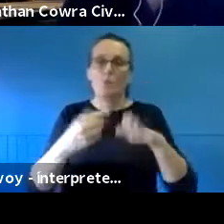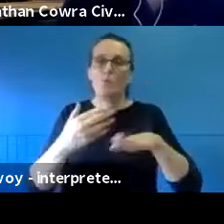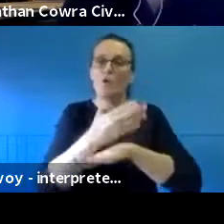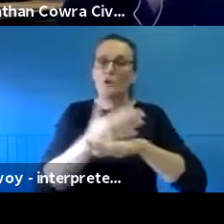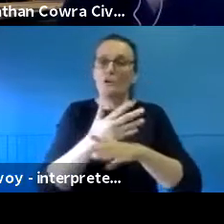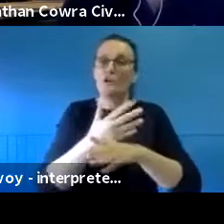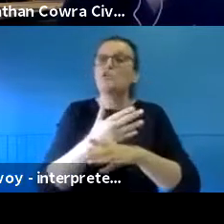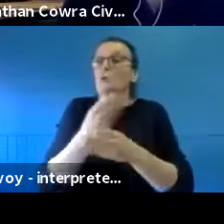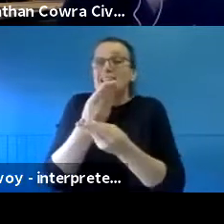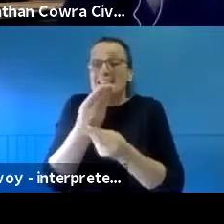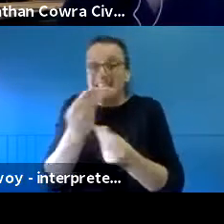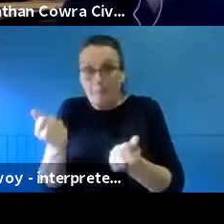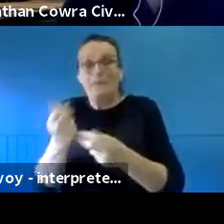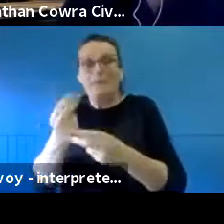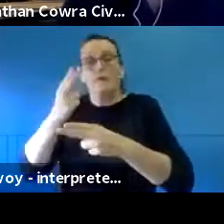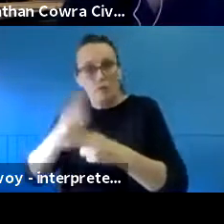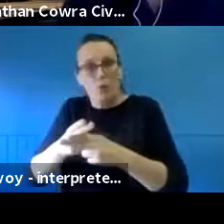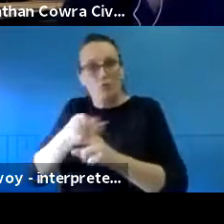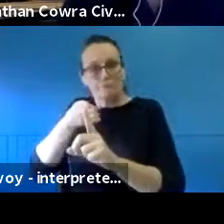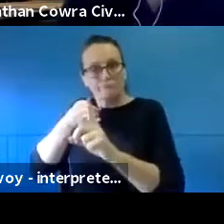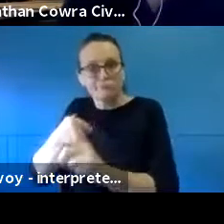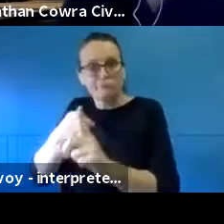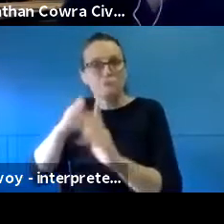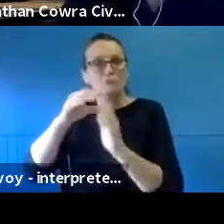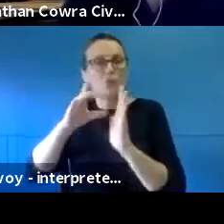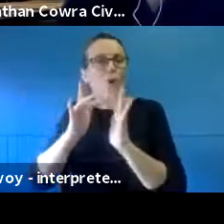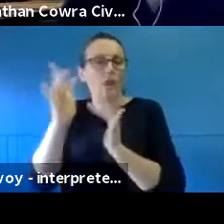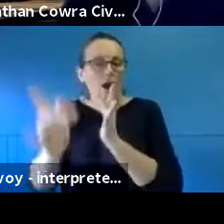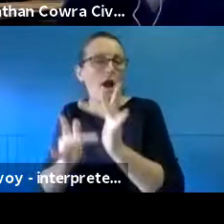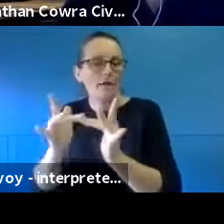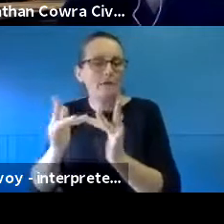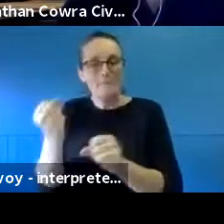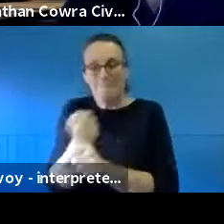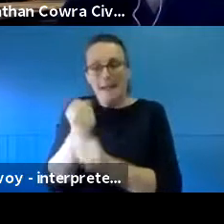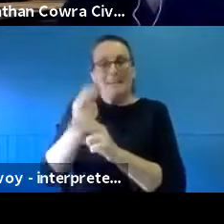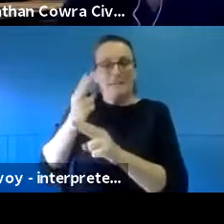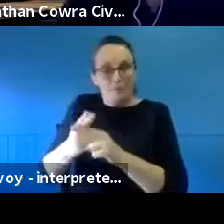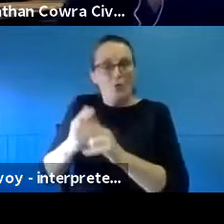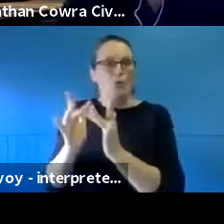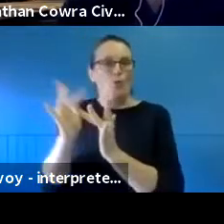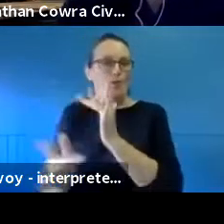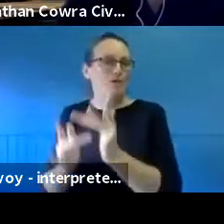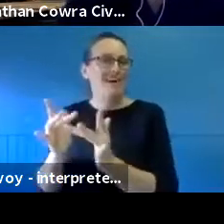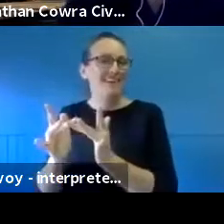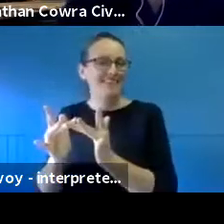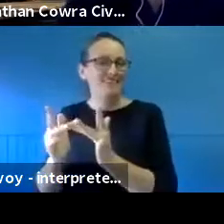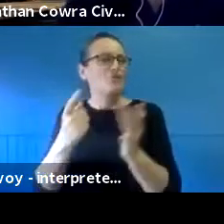than taking something that exists elsewhere, I like this idea of creating another type of interaction